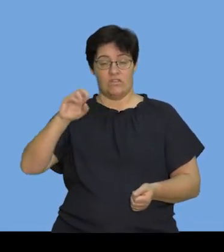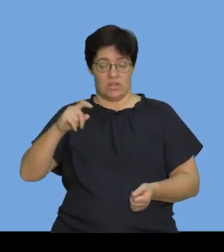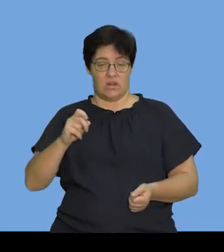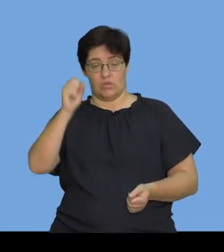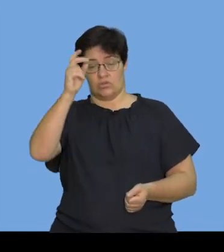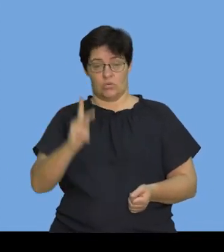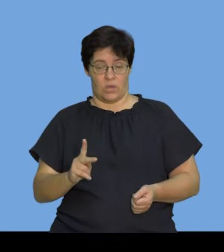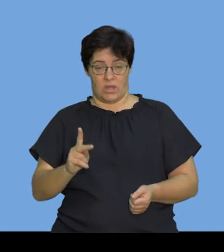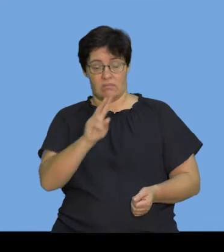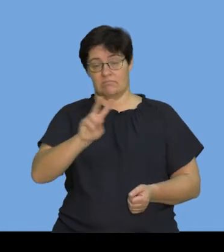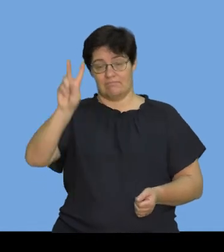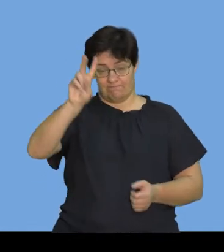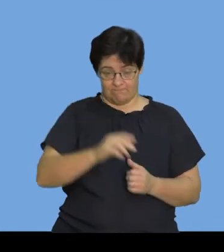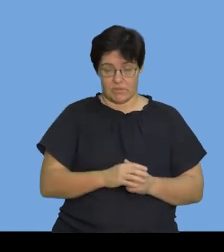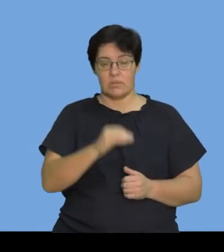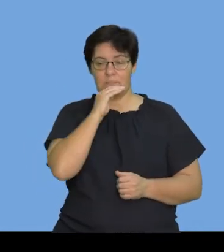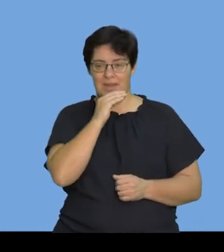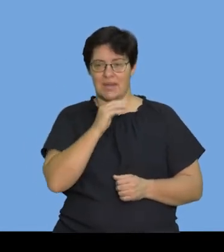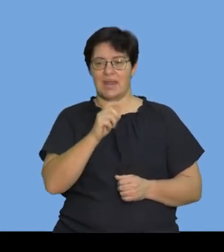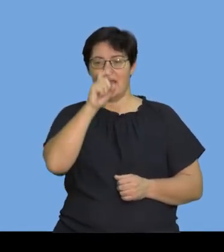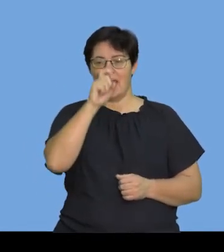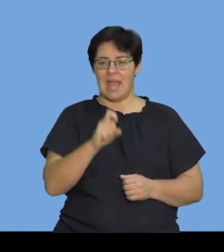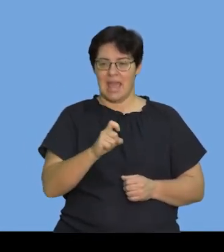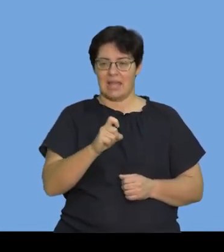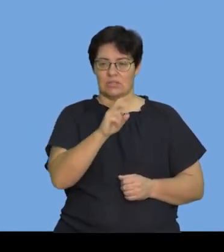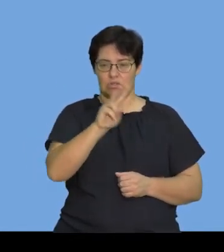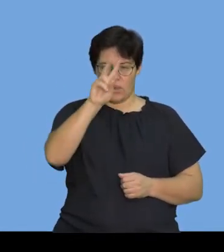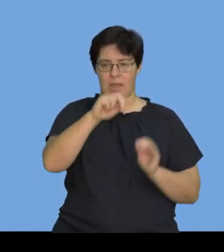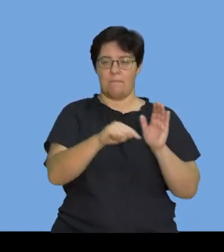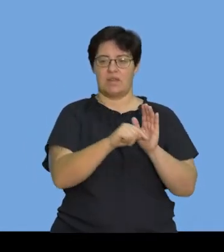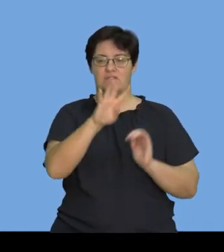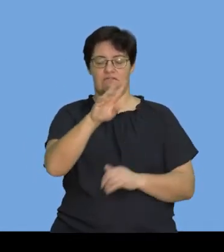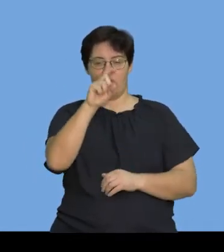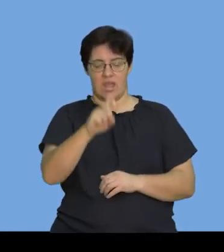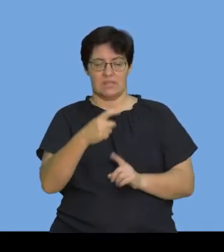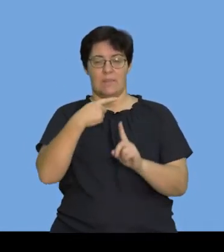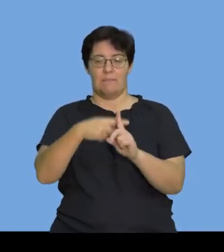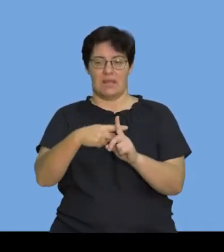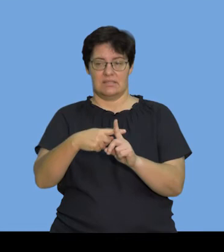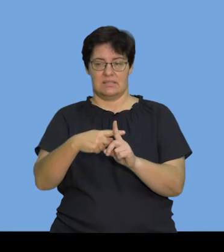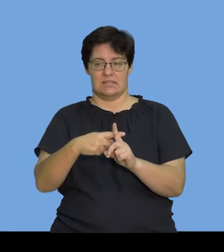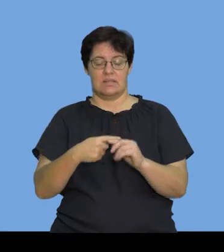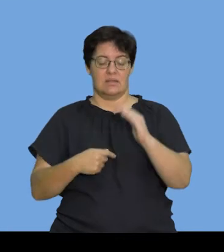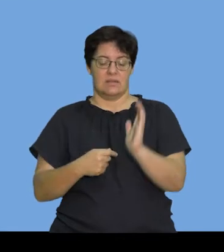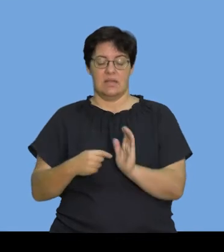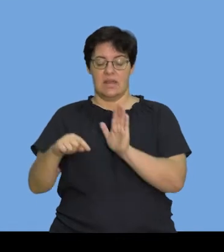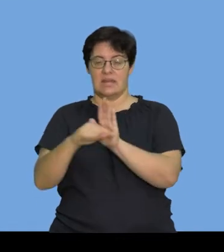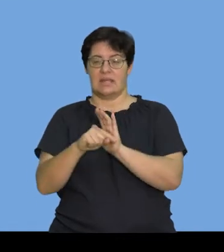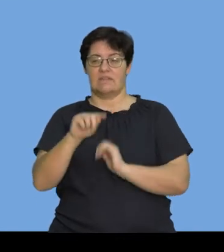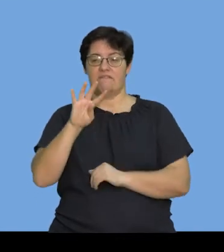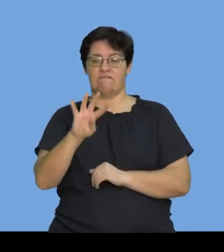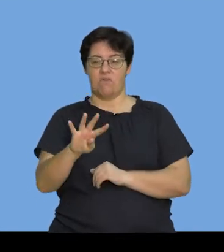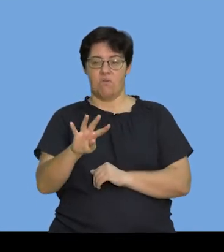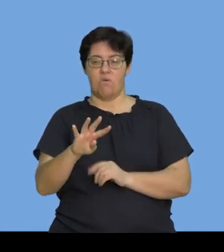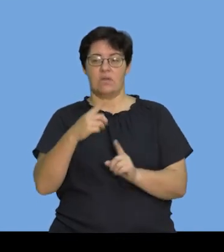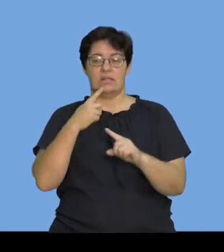So that will be x squared minus 4x plus negative 4 multiplied by